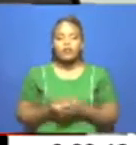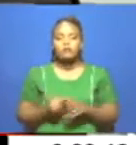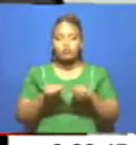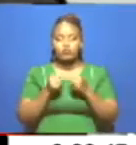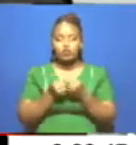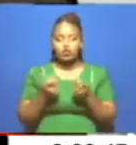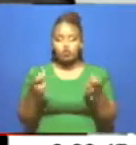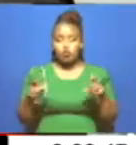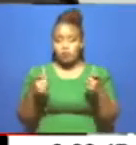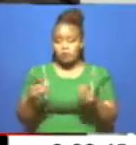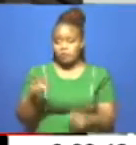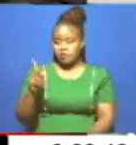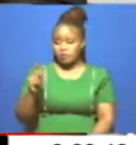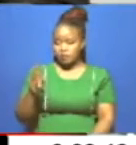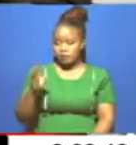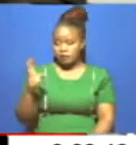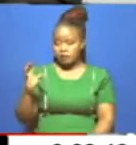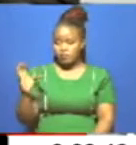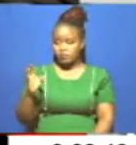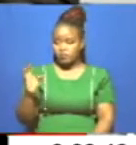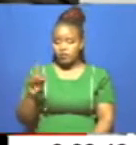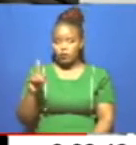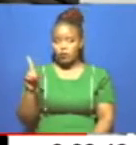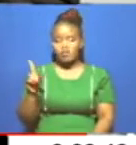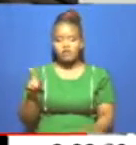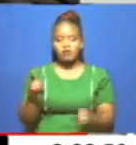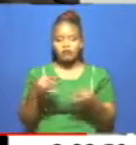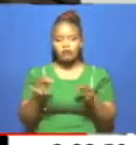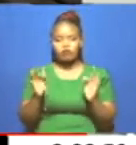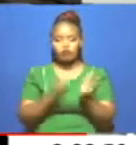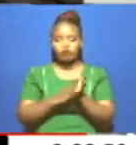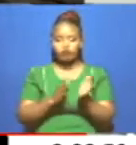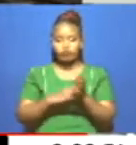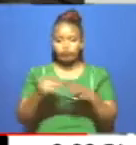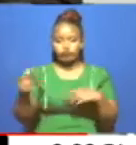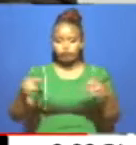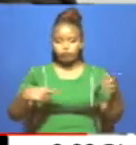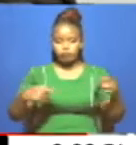KBC Channel 1 at Tomboya 24 and at